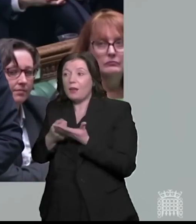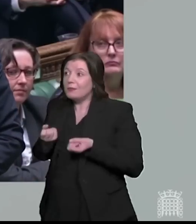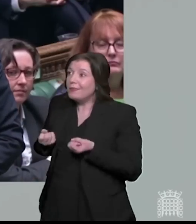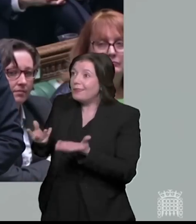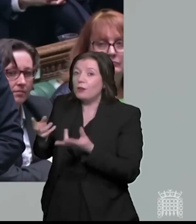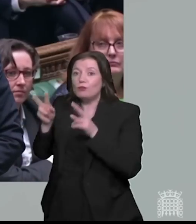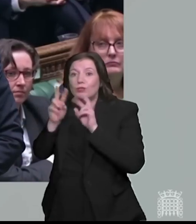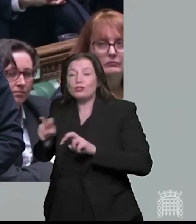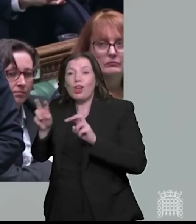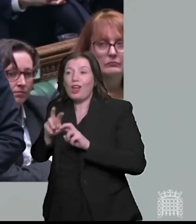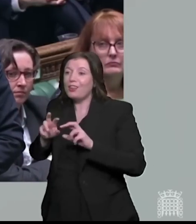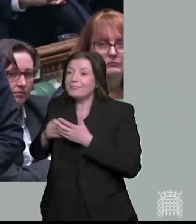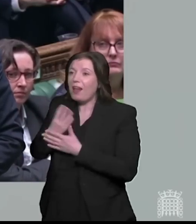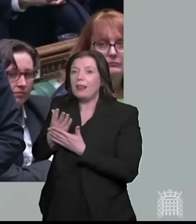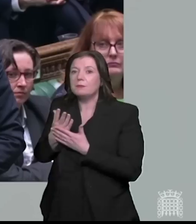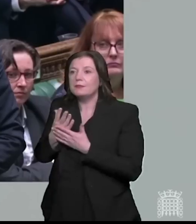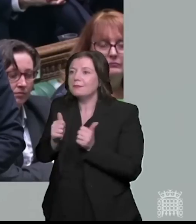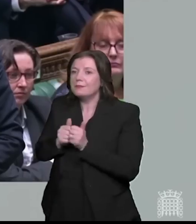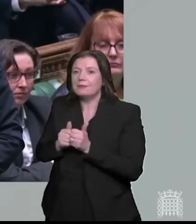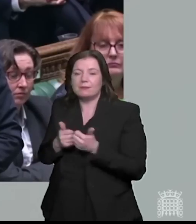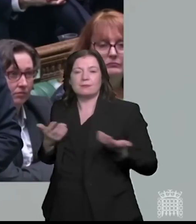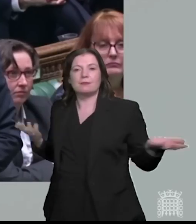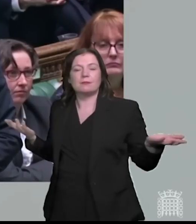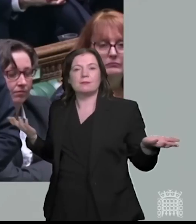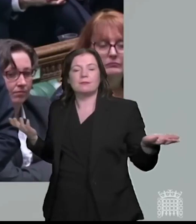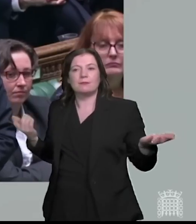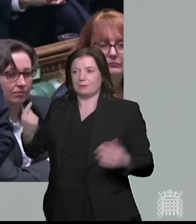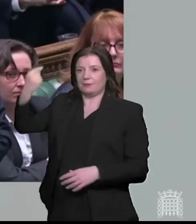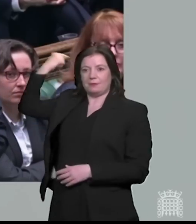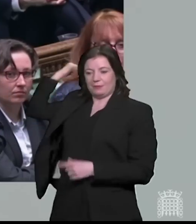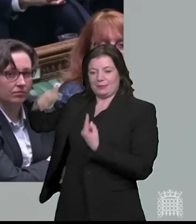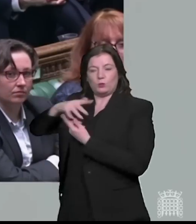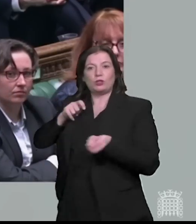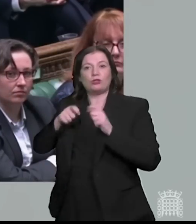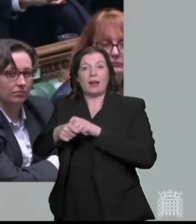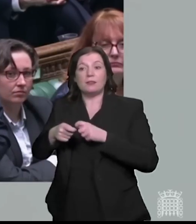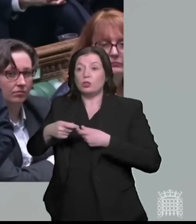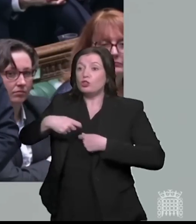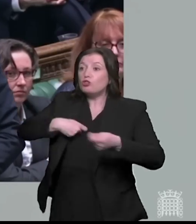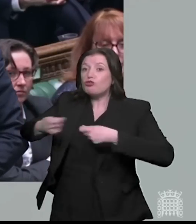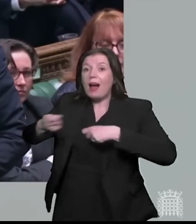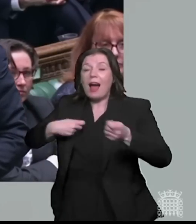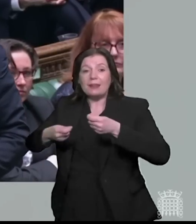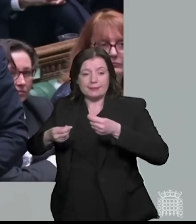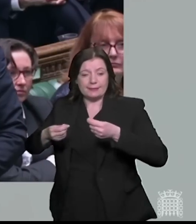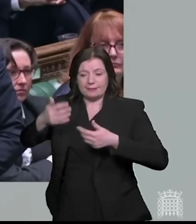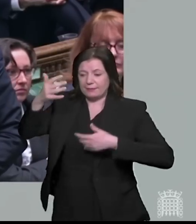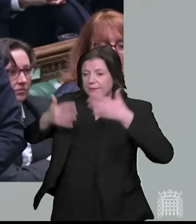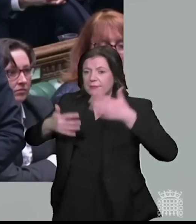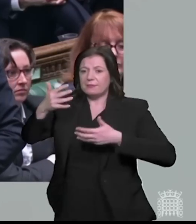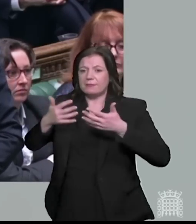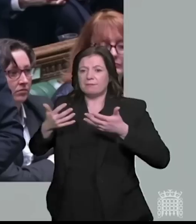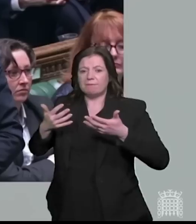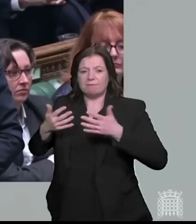spend that it was originally anticipated to do. On exports, trade and the balance of payments, the current account balance